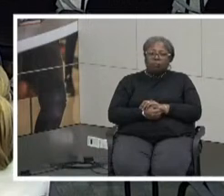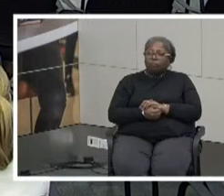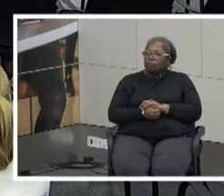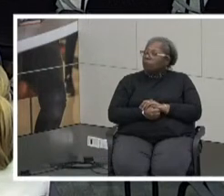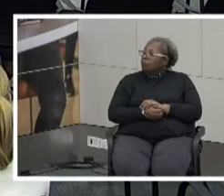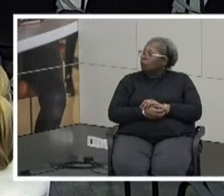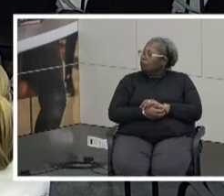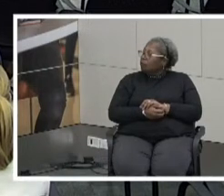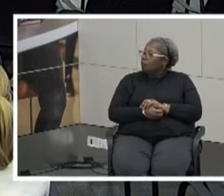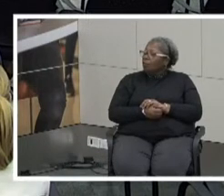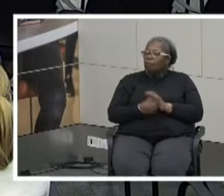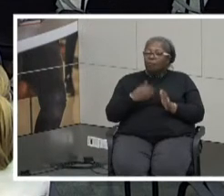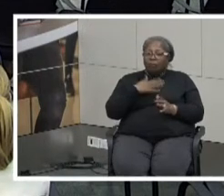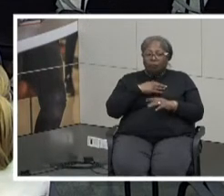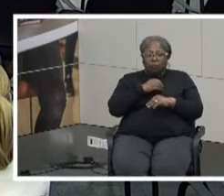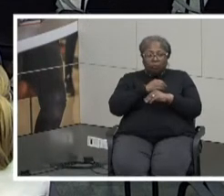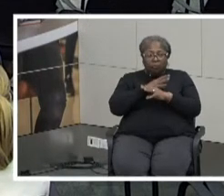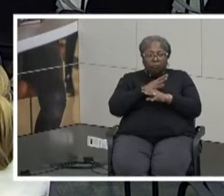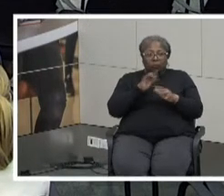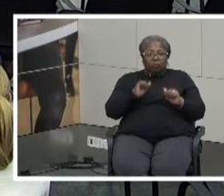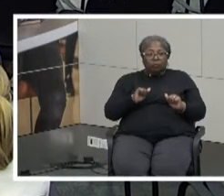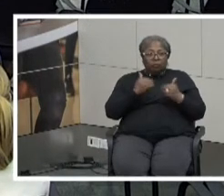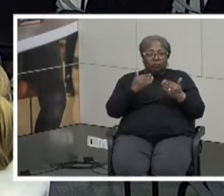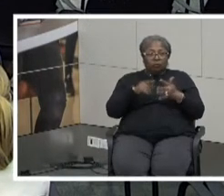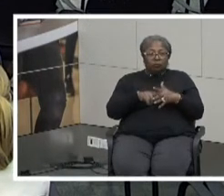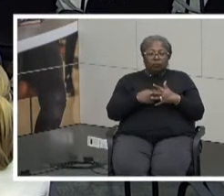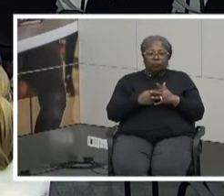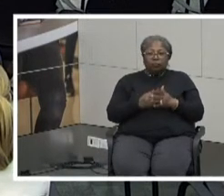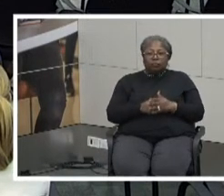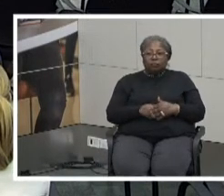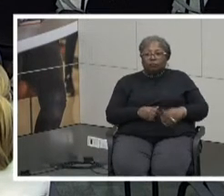Kyle race please turn your camera on you may